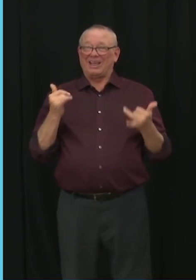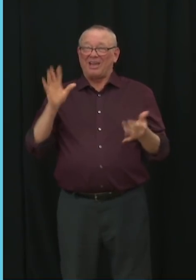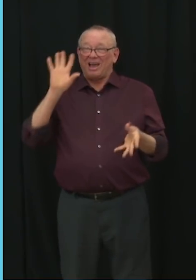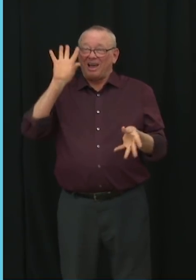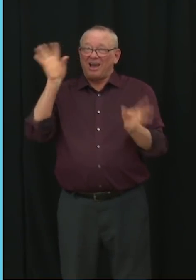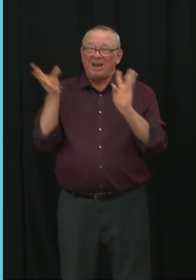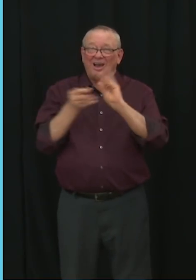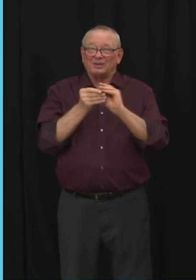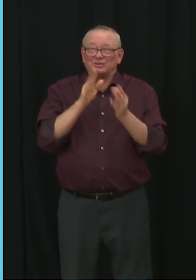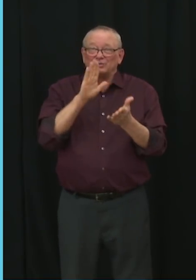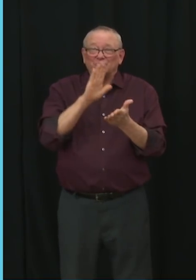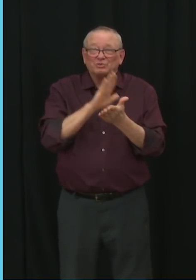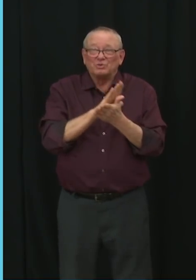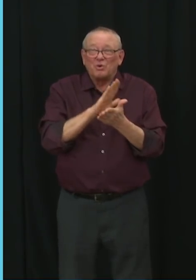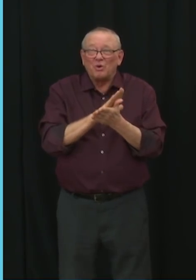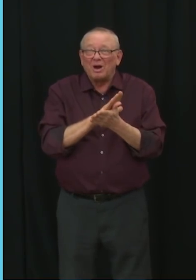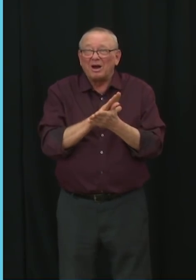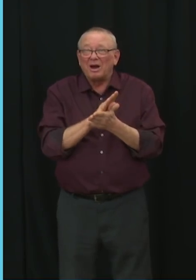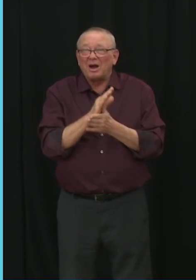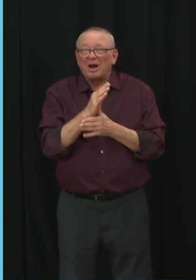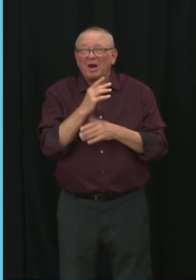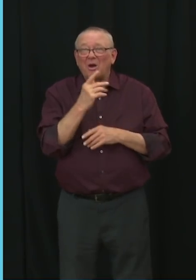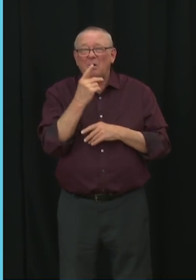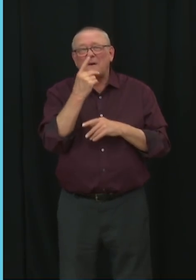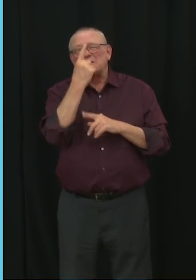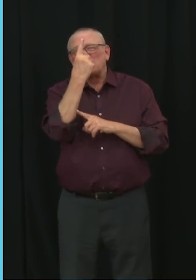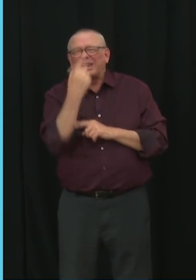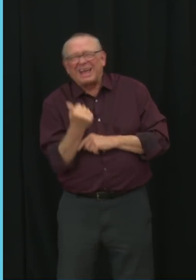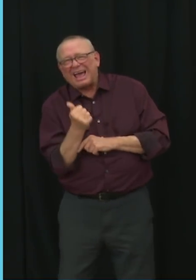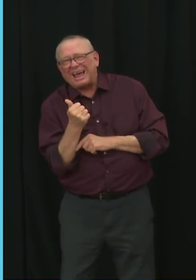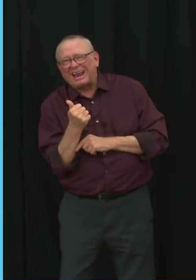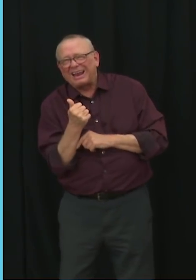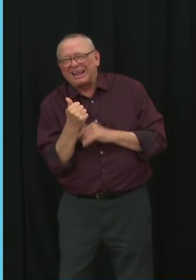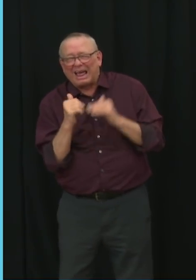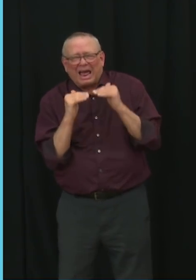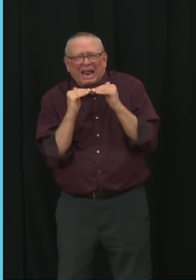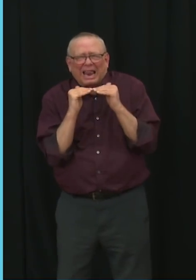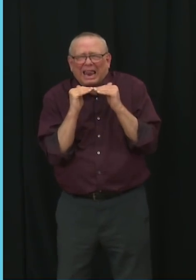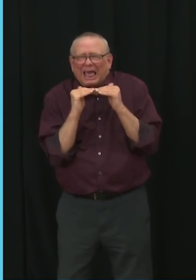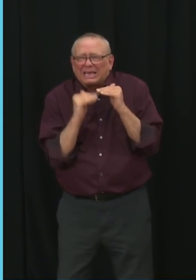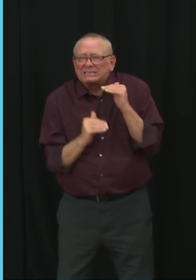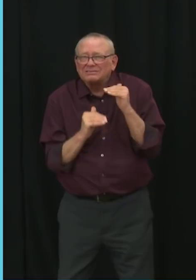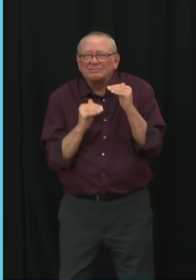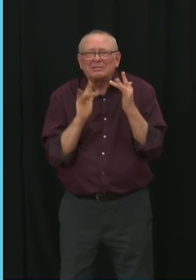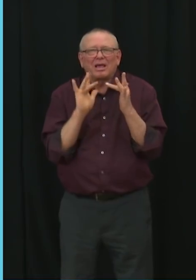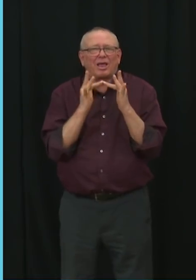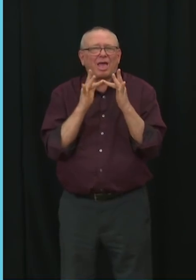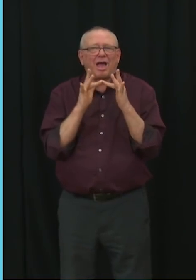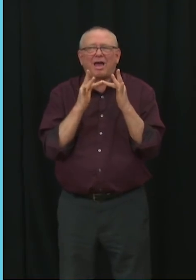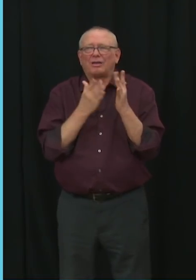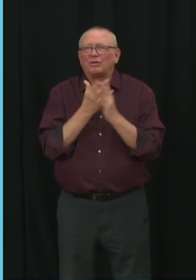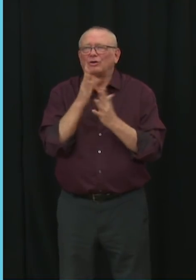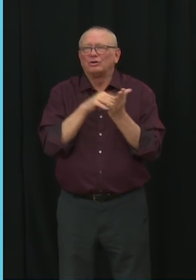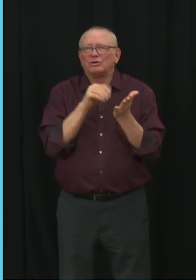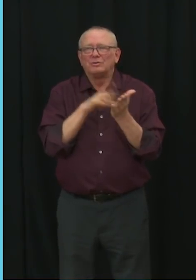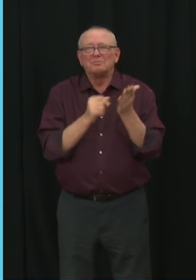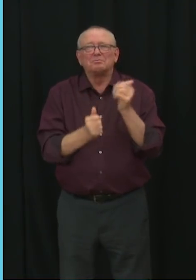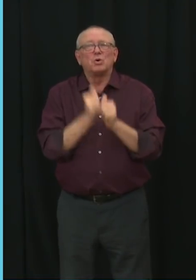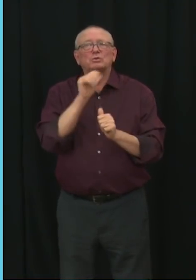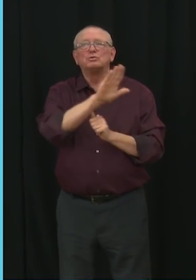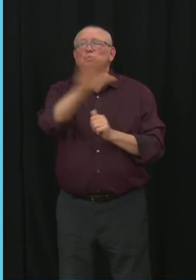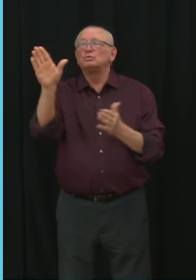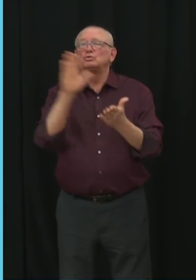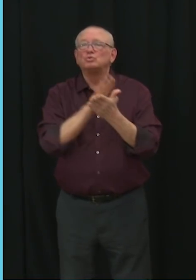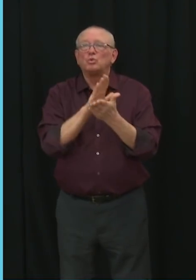temporary at-home learning. School authorities continue to have the flexibility to shift a class or an individual grade